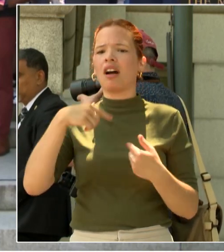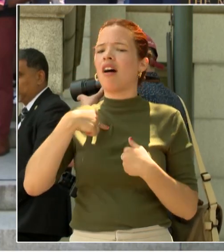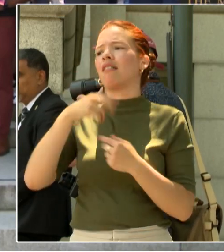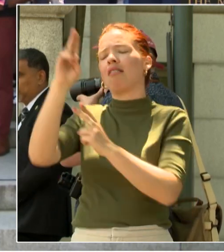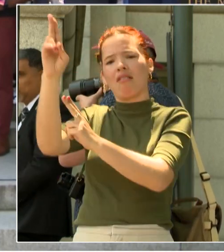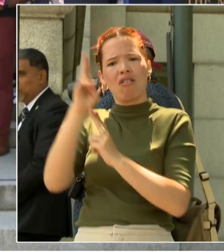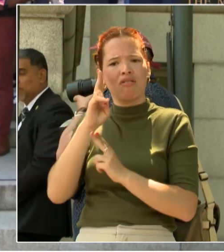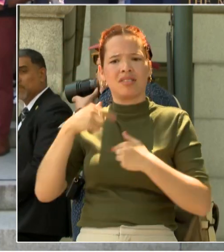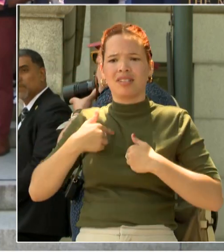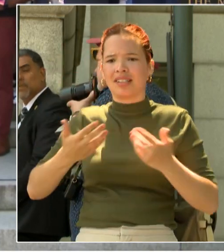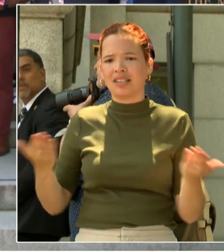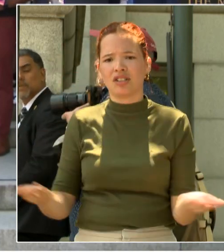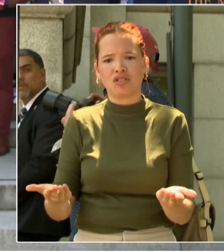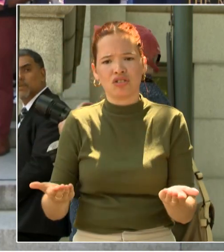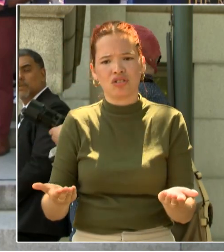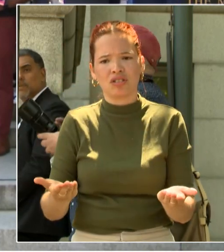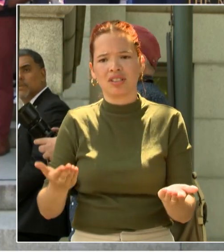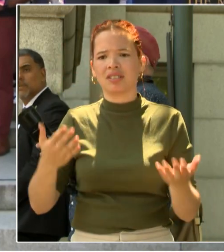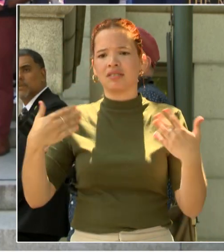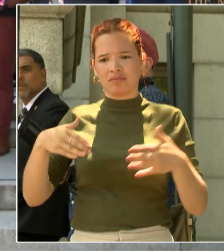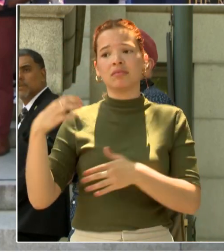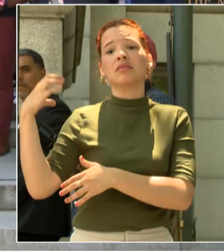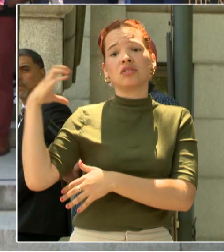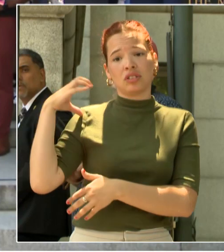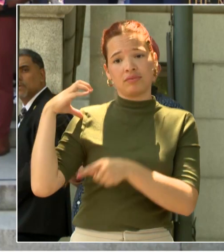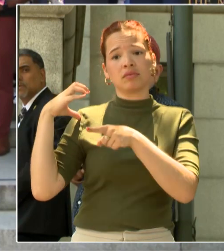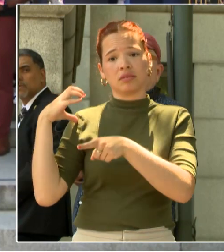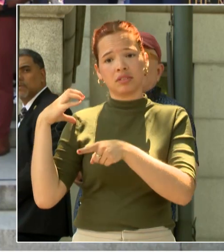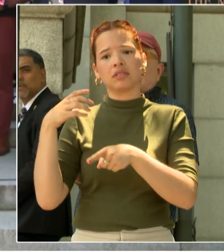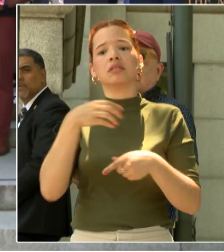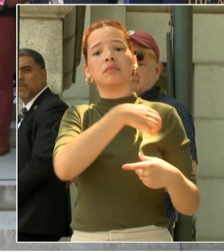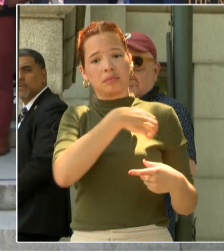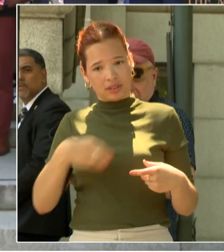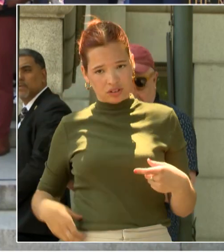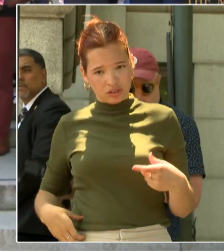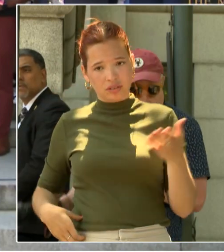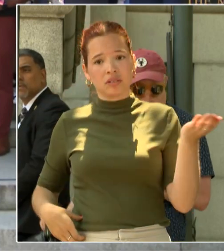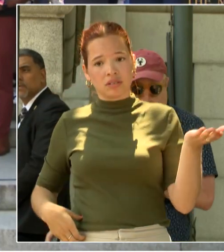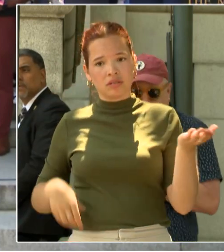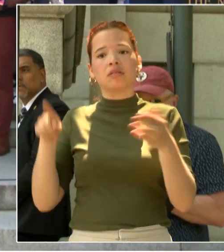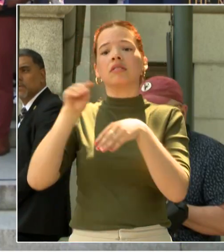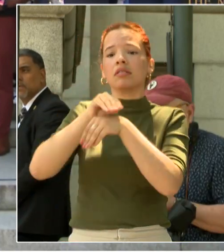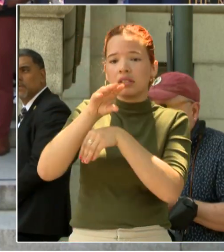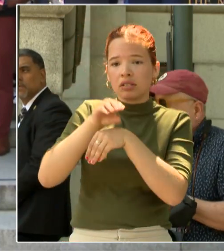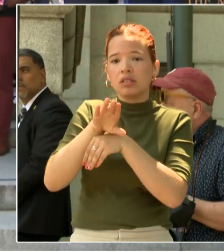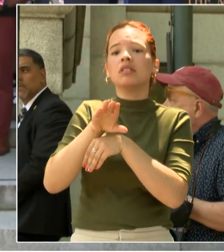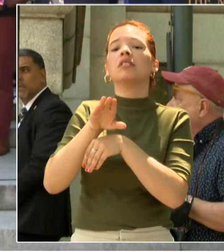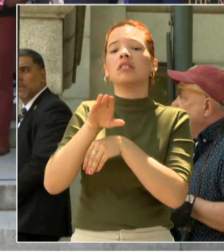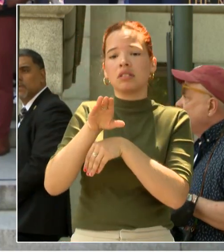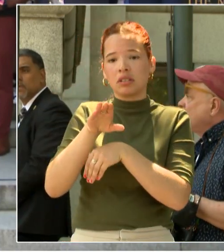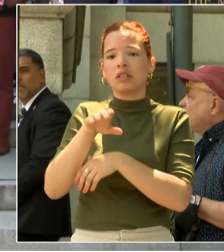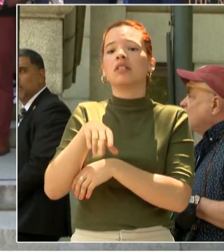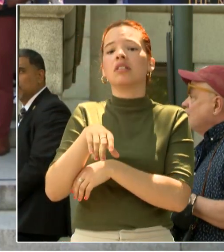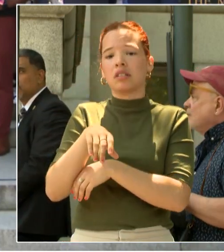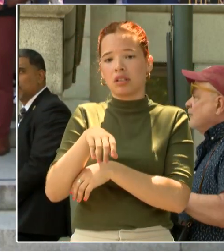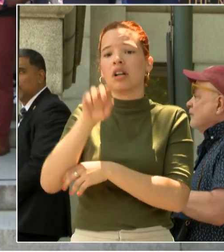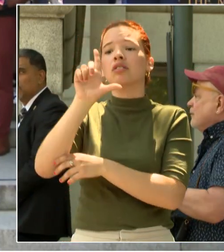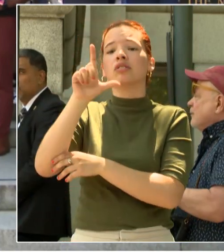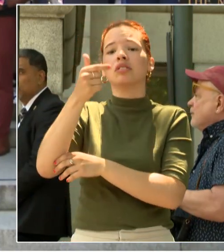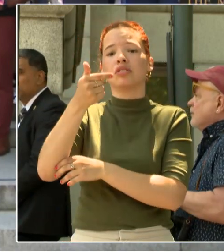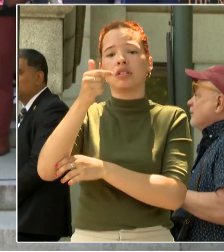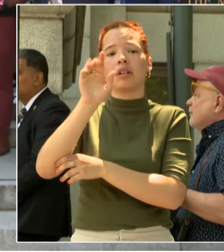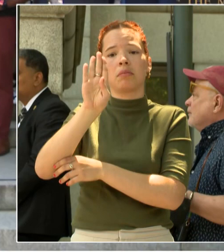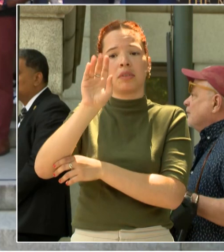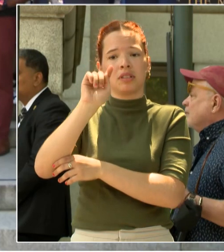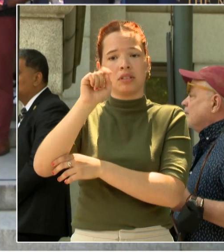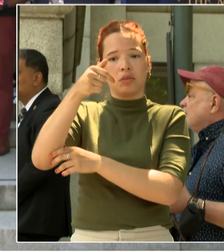chair of the Mayoral Advisory Committee for LGBTQ affairs. I am also the founder and pastor emeritus